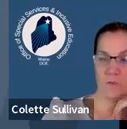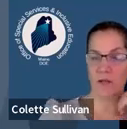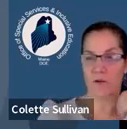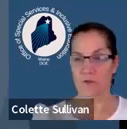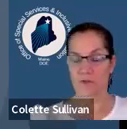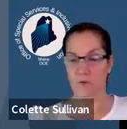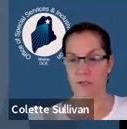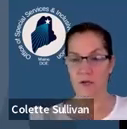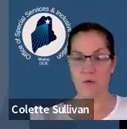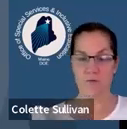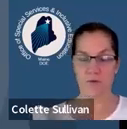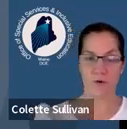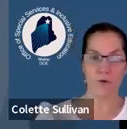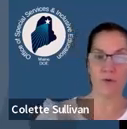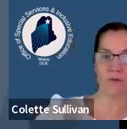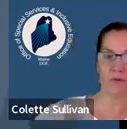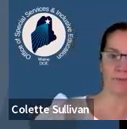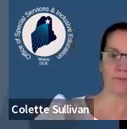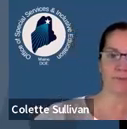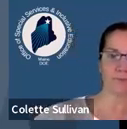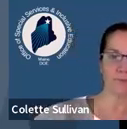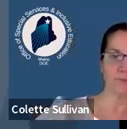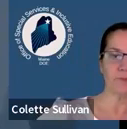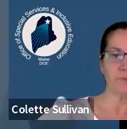at the end as well. And we'll just quickly go over those.